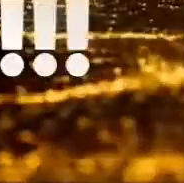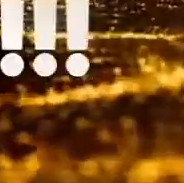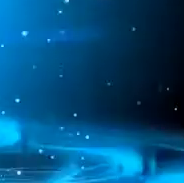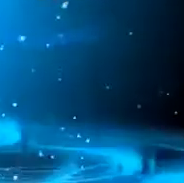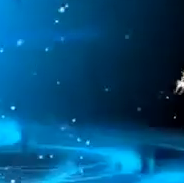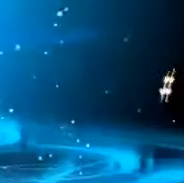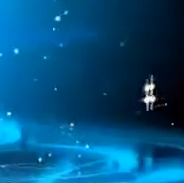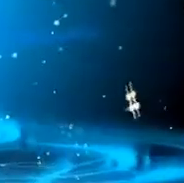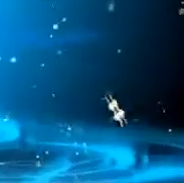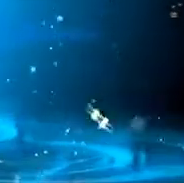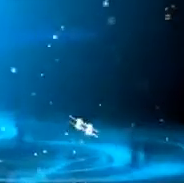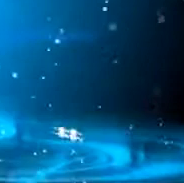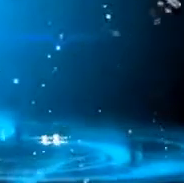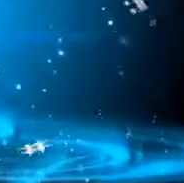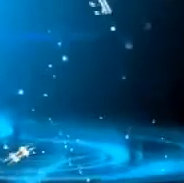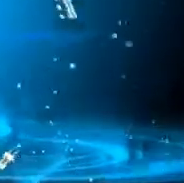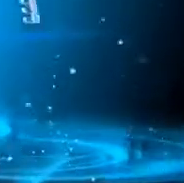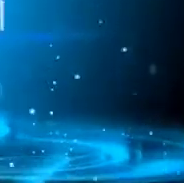Ajiko.